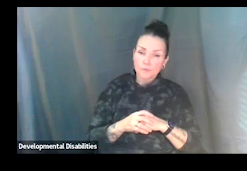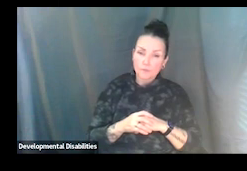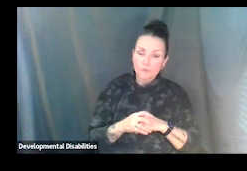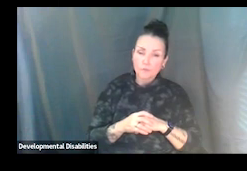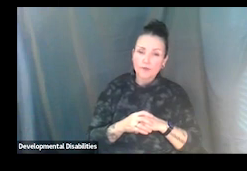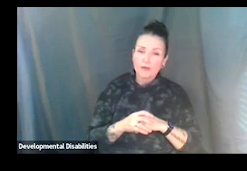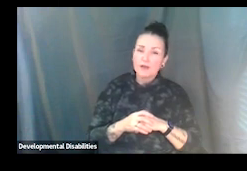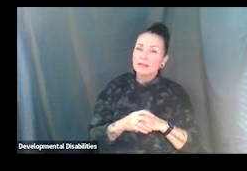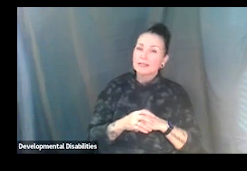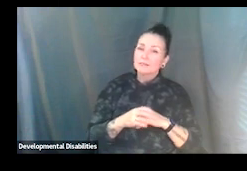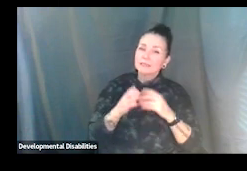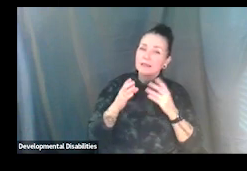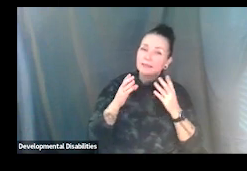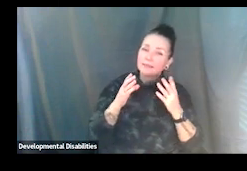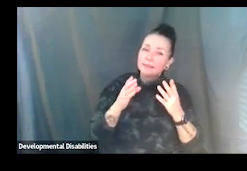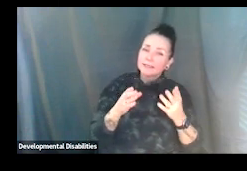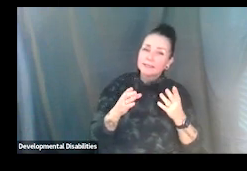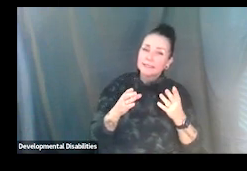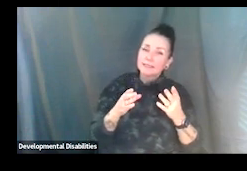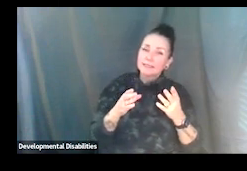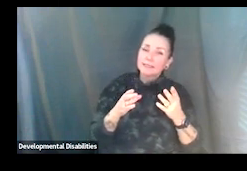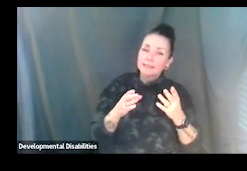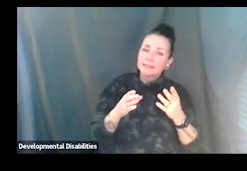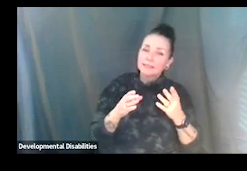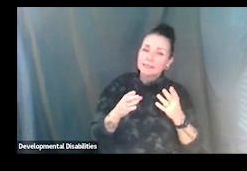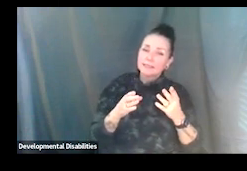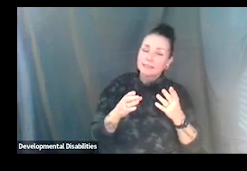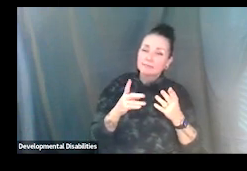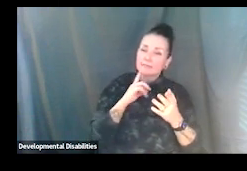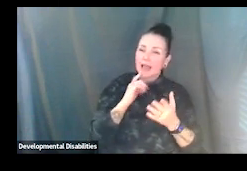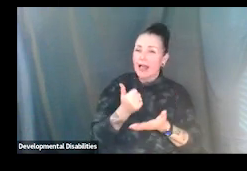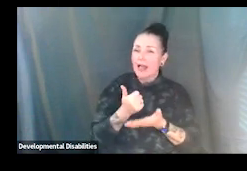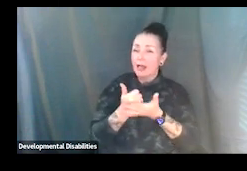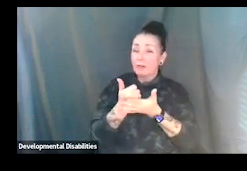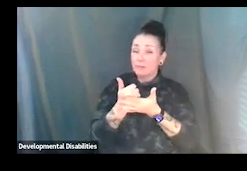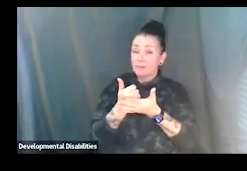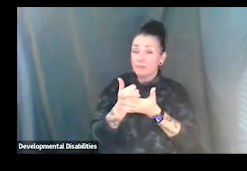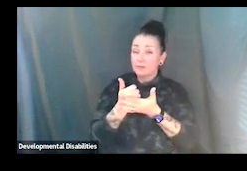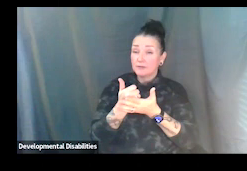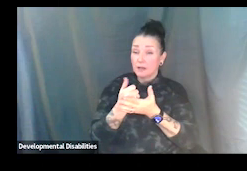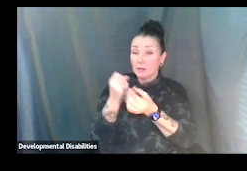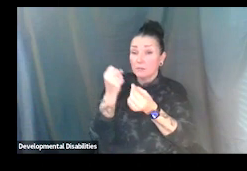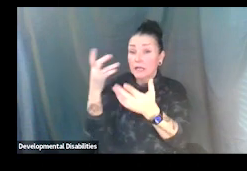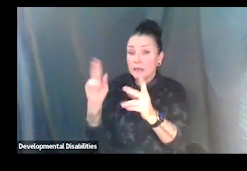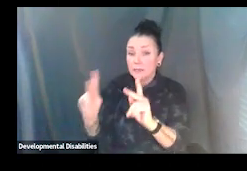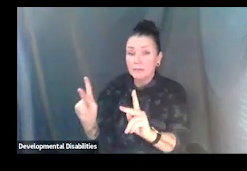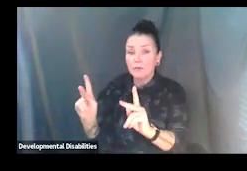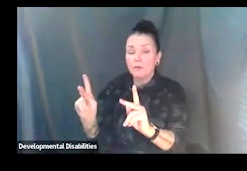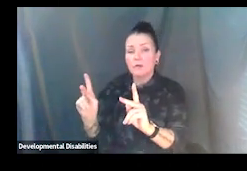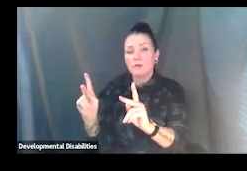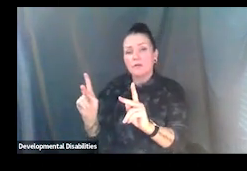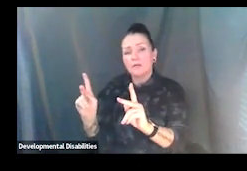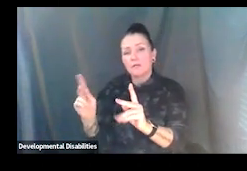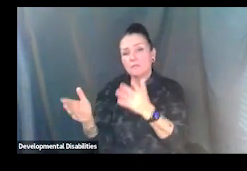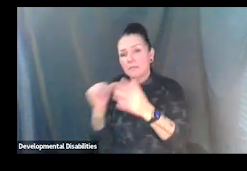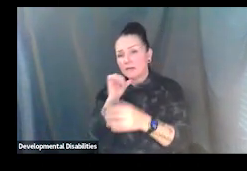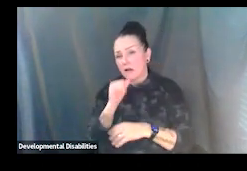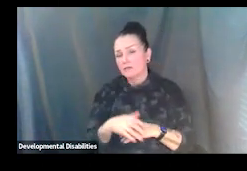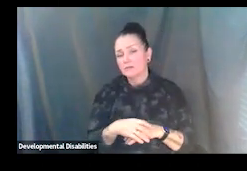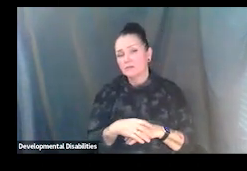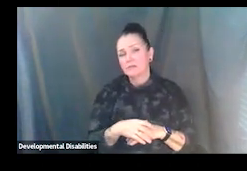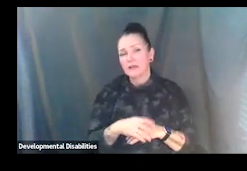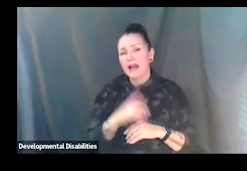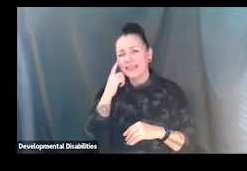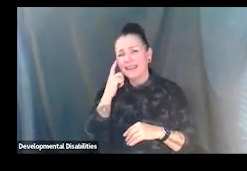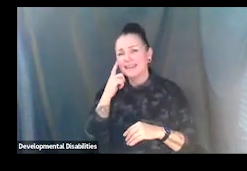help as wide as a range of people, and might not help as many people. Whereas risperidone may be less effective, but perhaps helps more